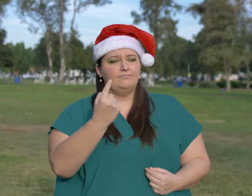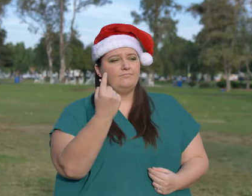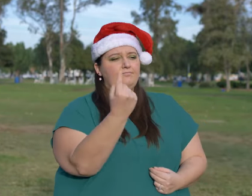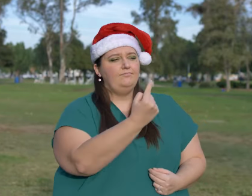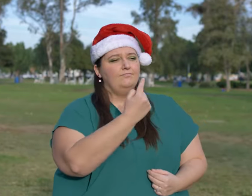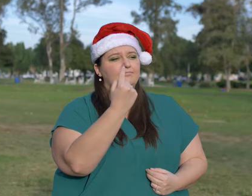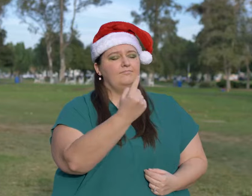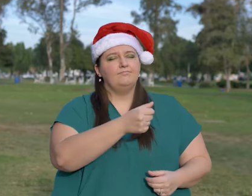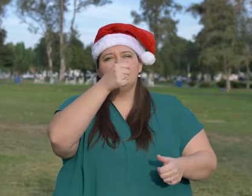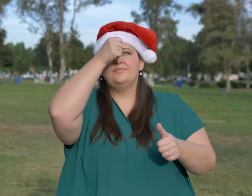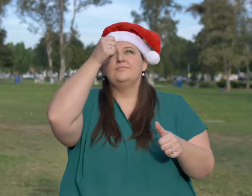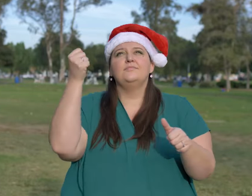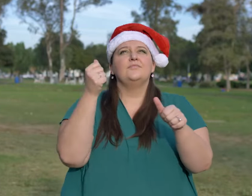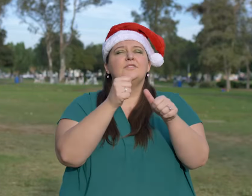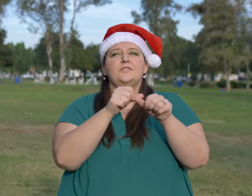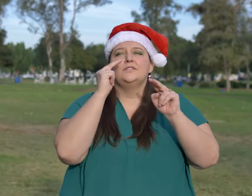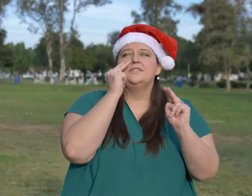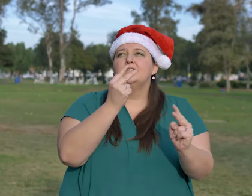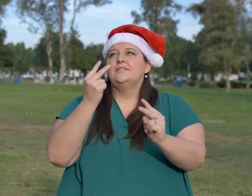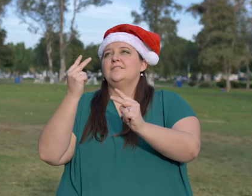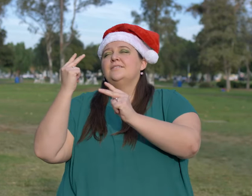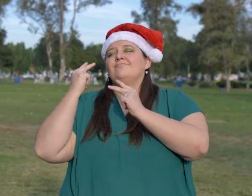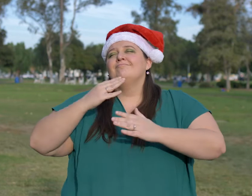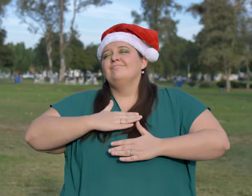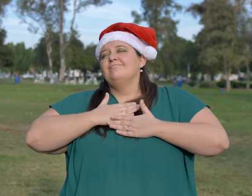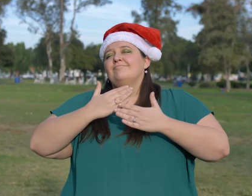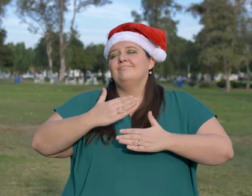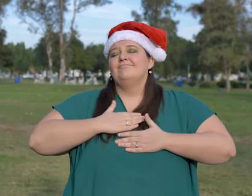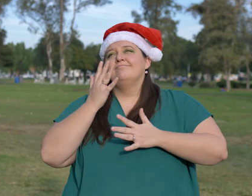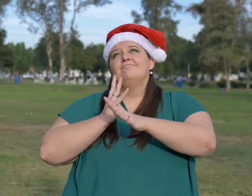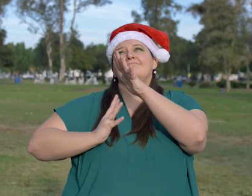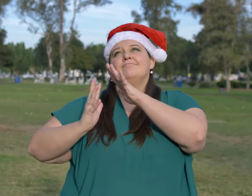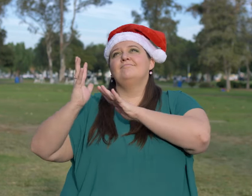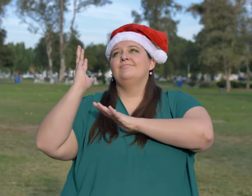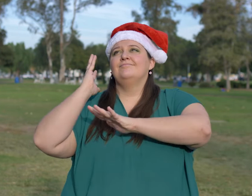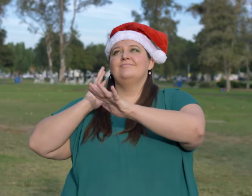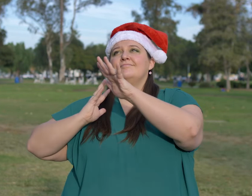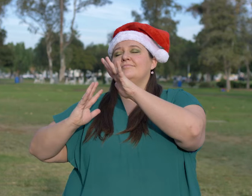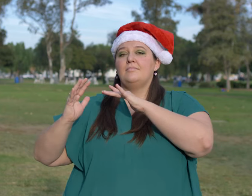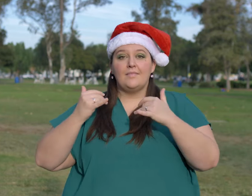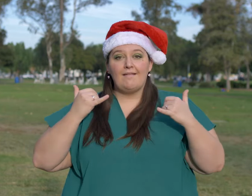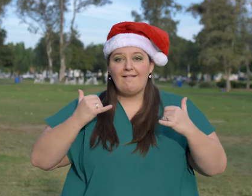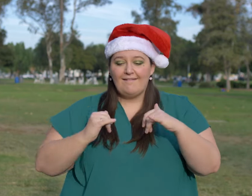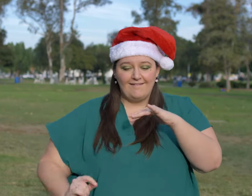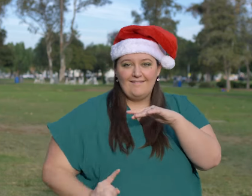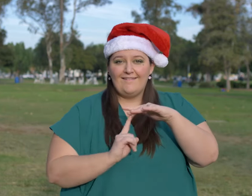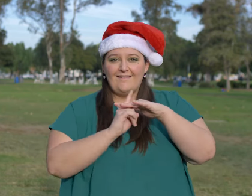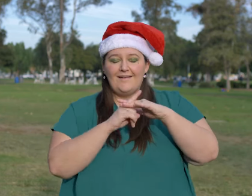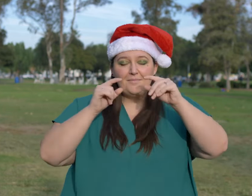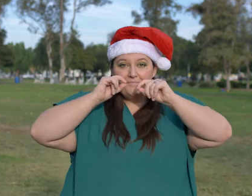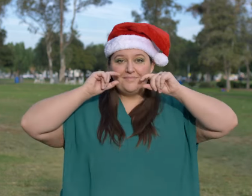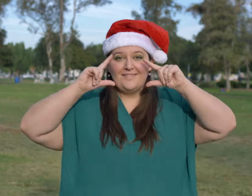alone, they're remembering happy days gone past. Now